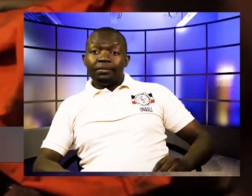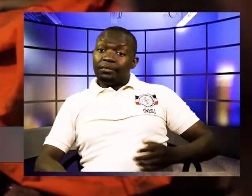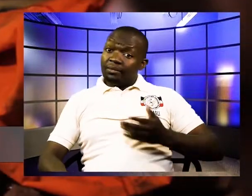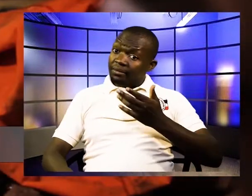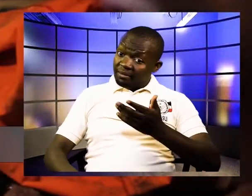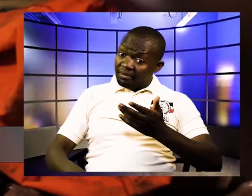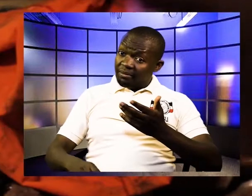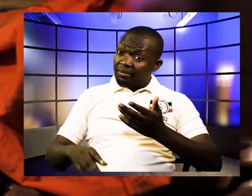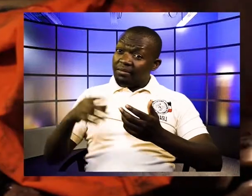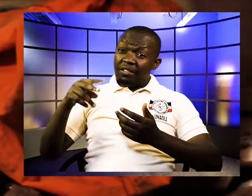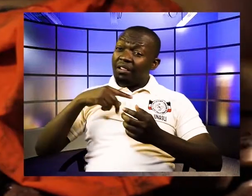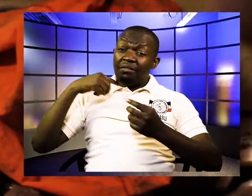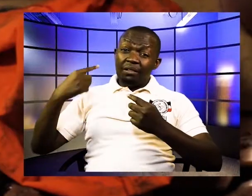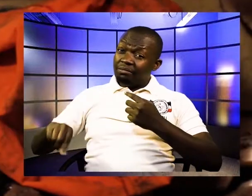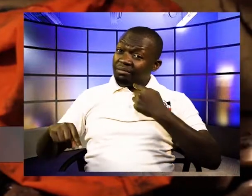Tubisagira.